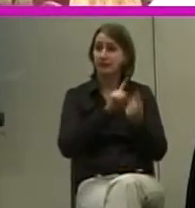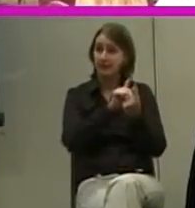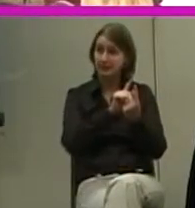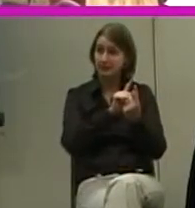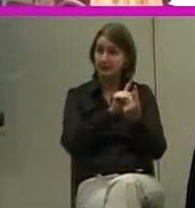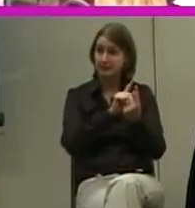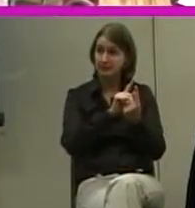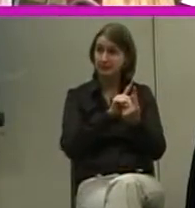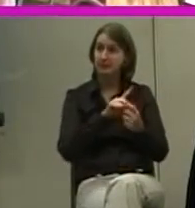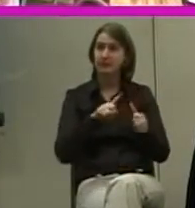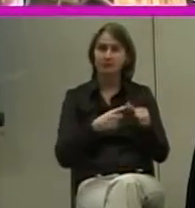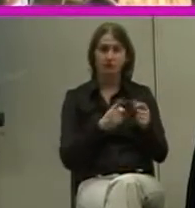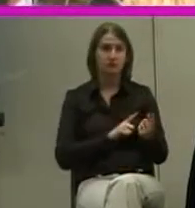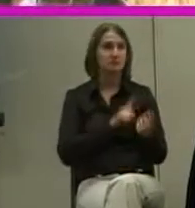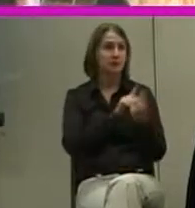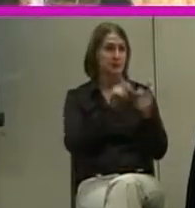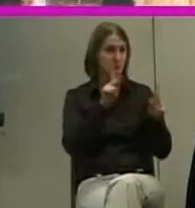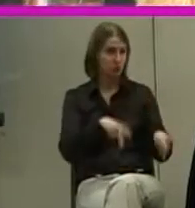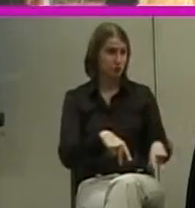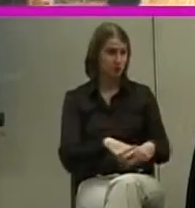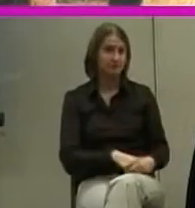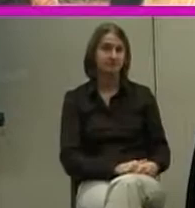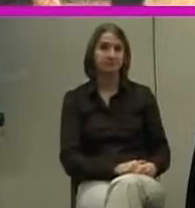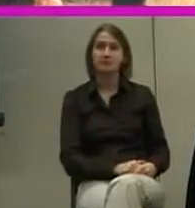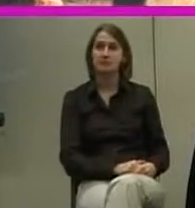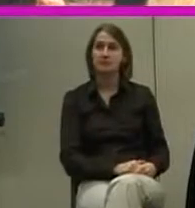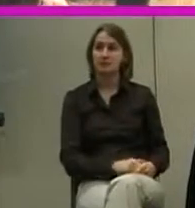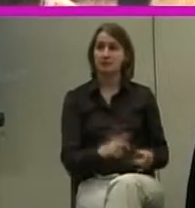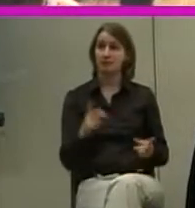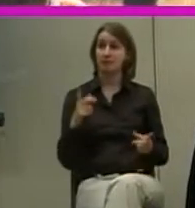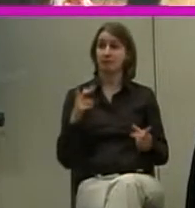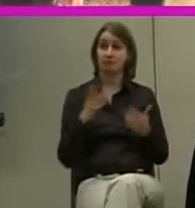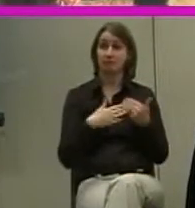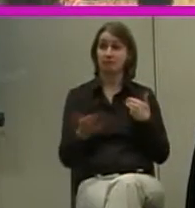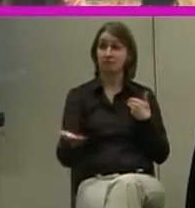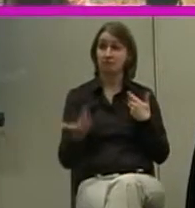When you first meet them. Ever again?